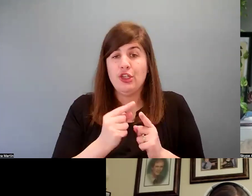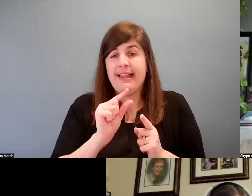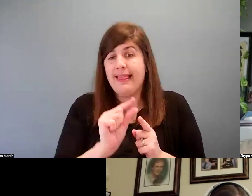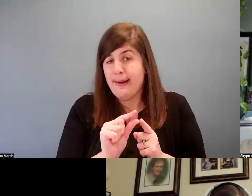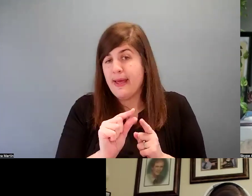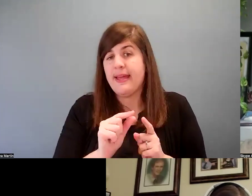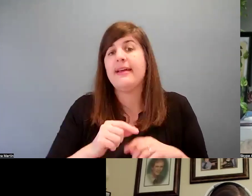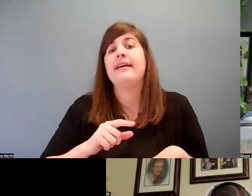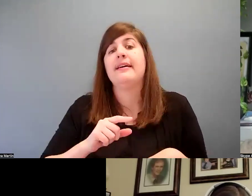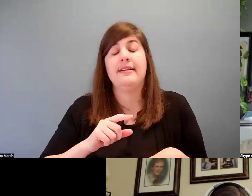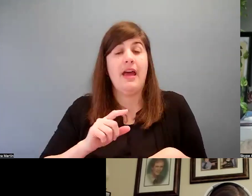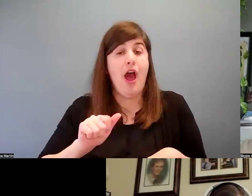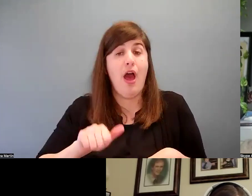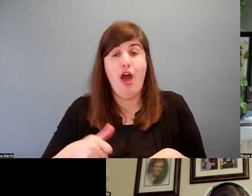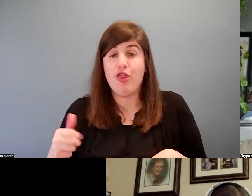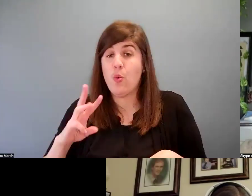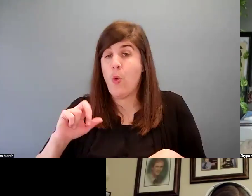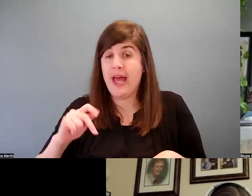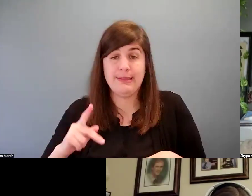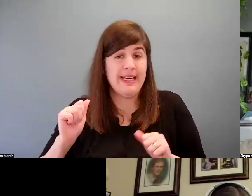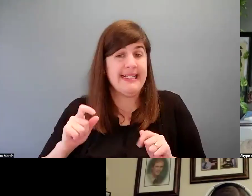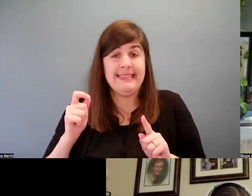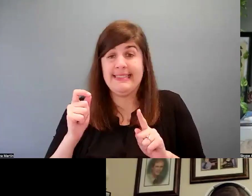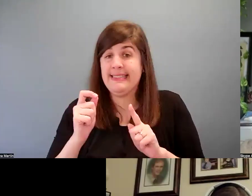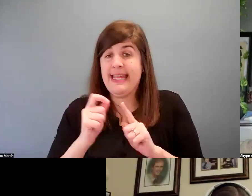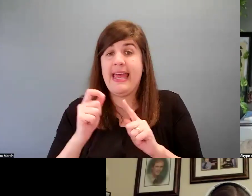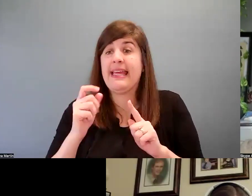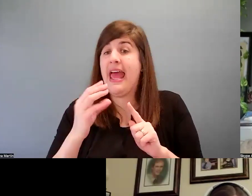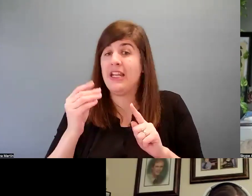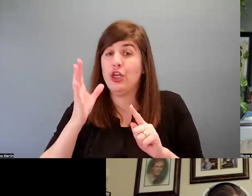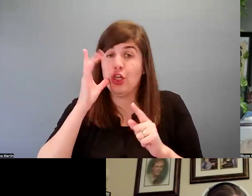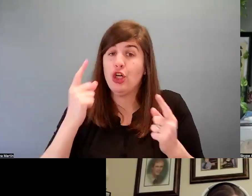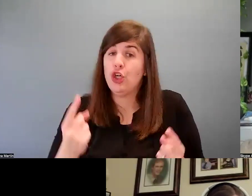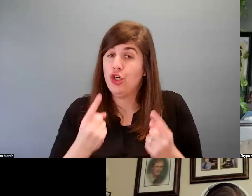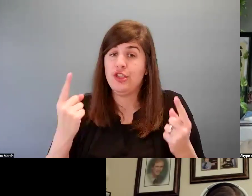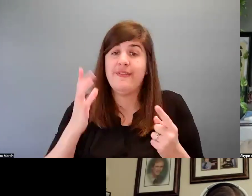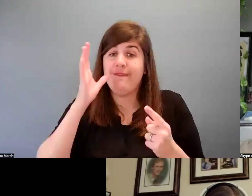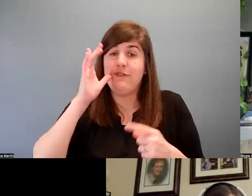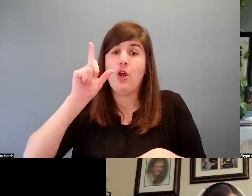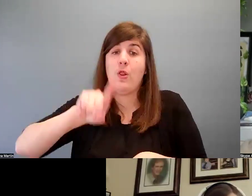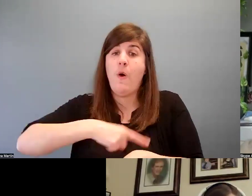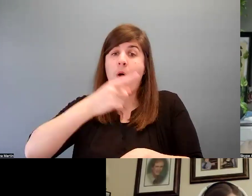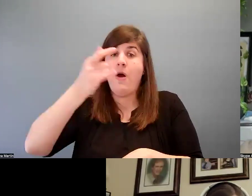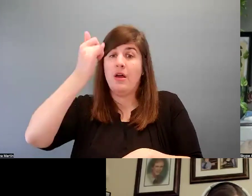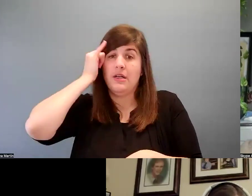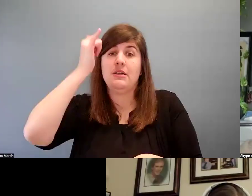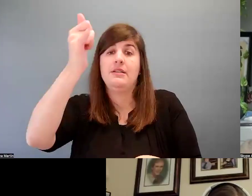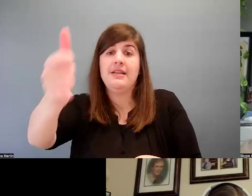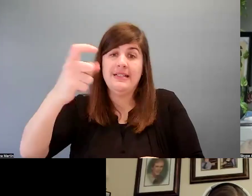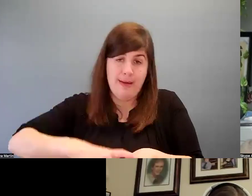do. And there's some wasps that can sting, and it hurts for a really long time, really bad. Yeah.